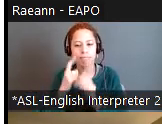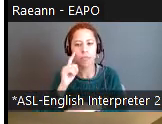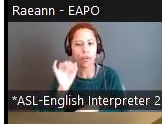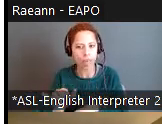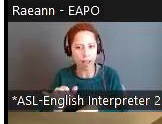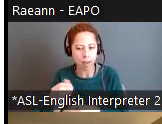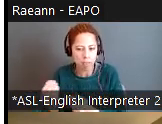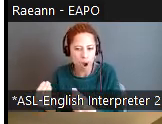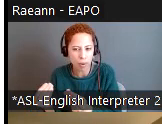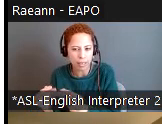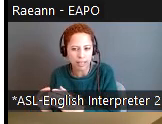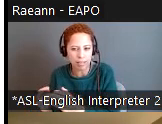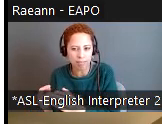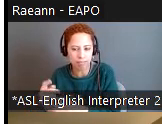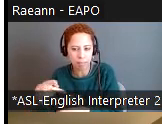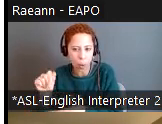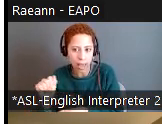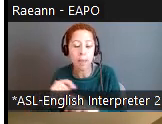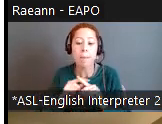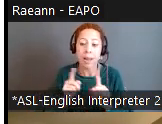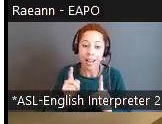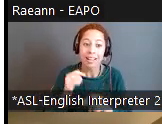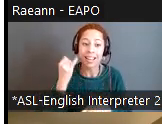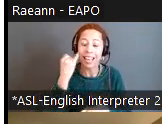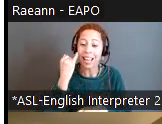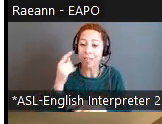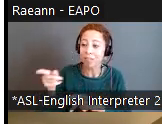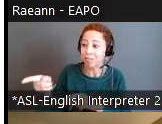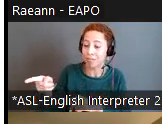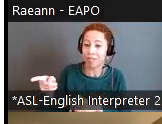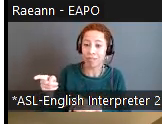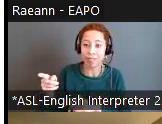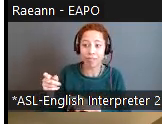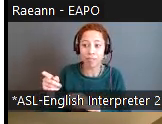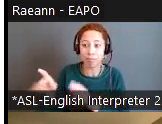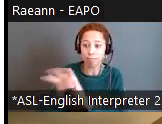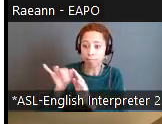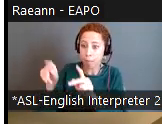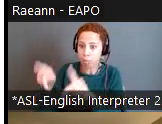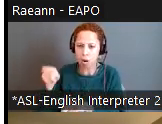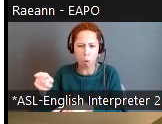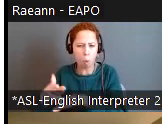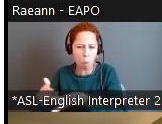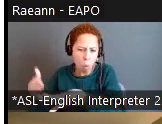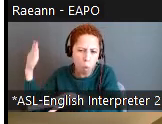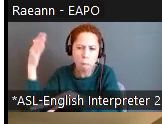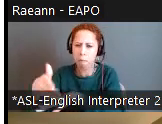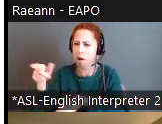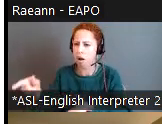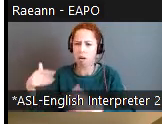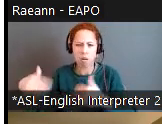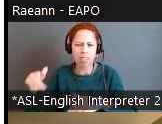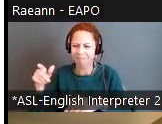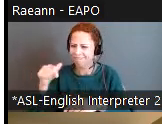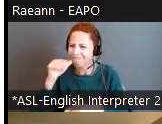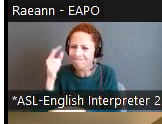can get revoked. But same thing, if someone is misusing their power as an attorney and the person is actually capable